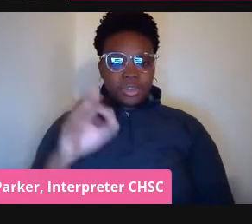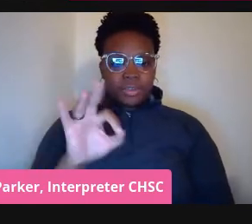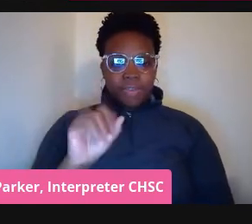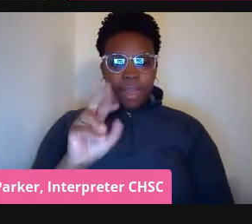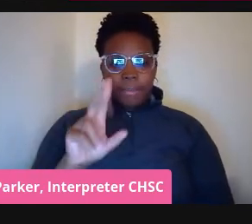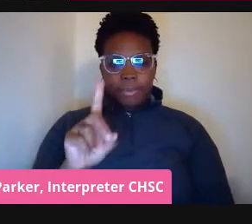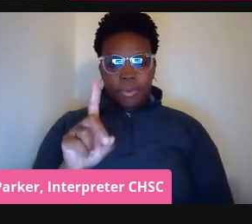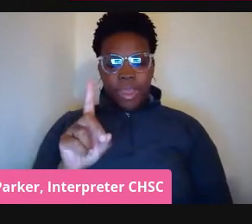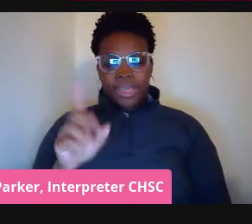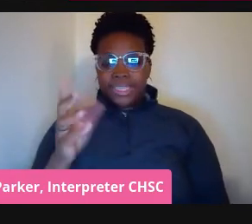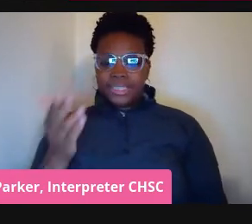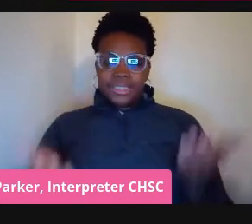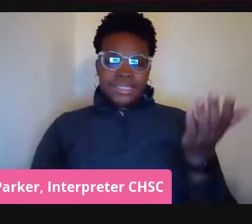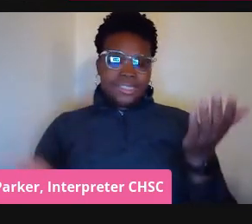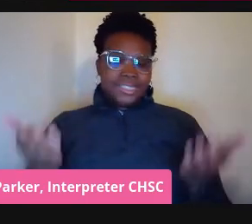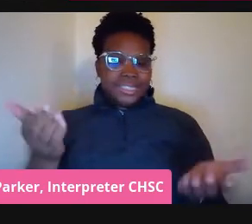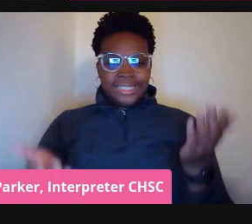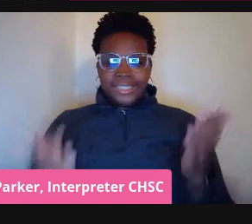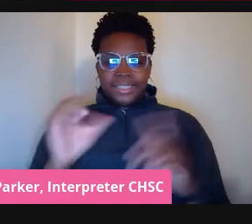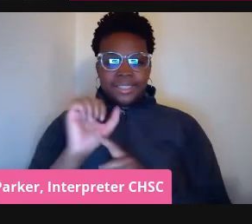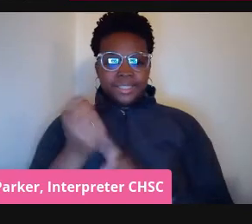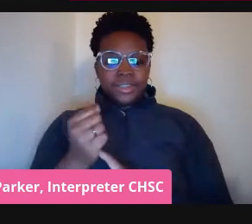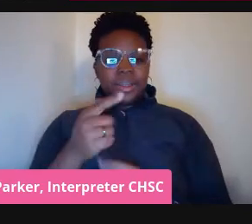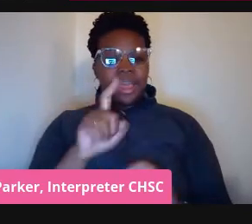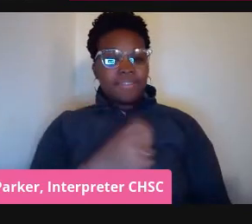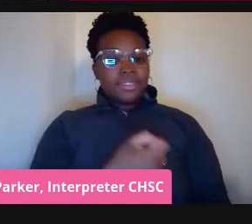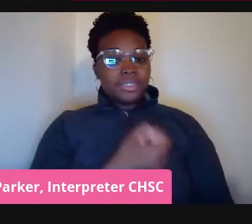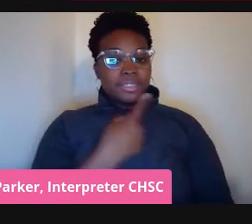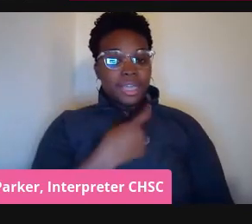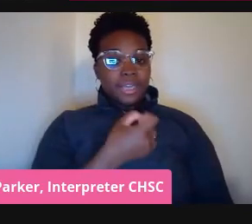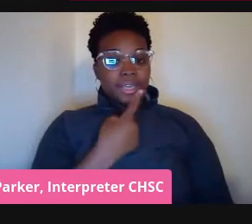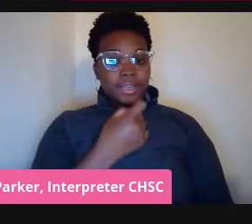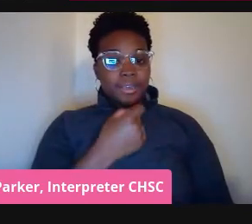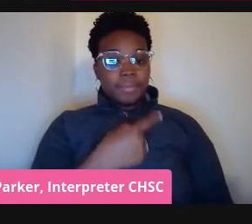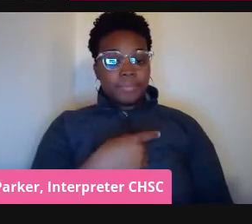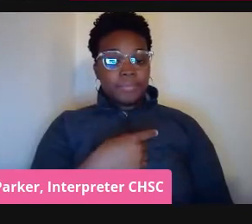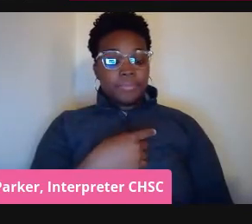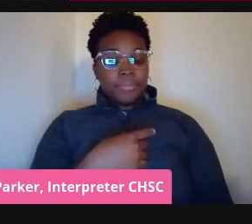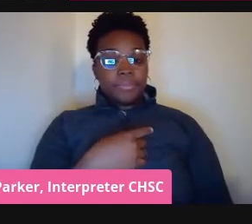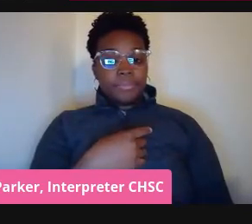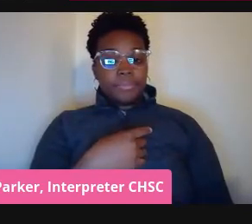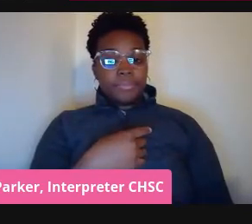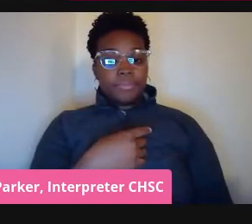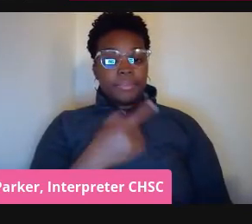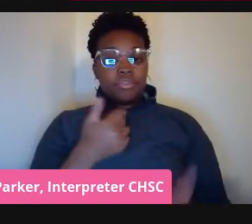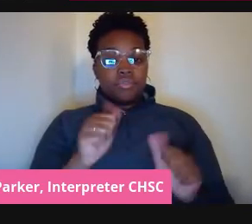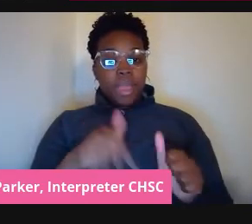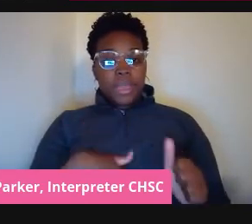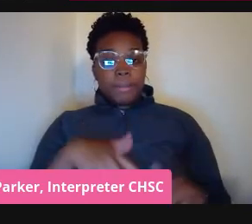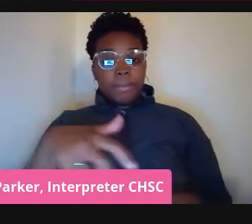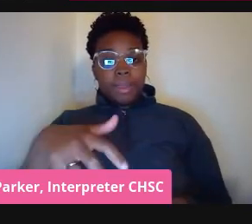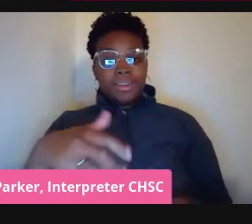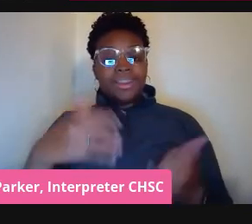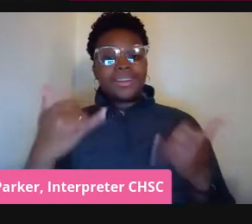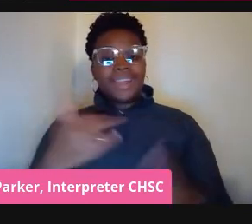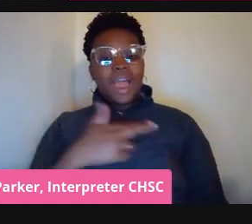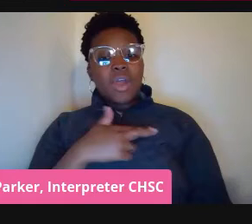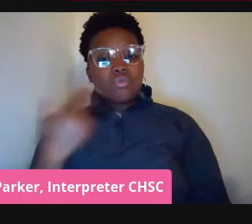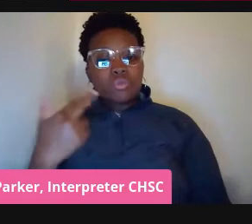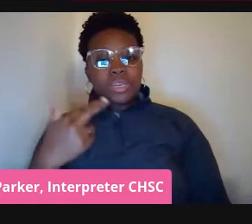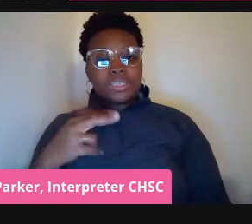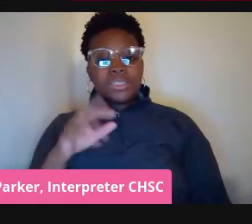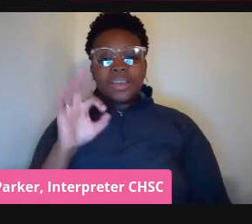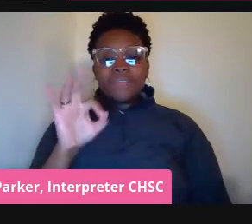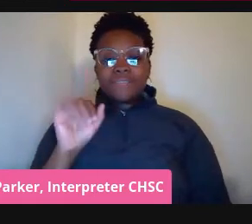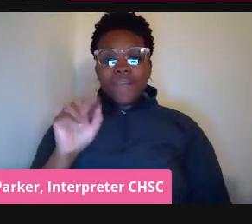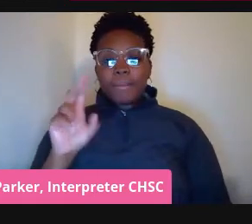catch-22 situation when you have to take progesterone pills to try to get pregnant, because now you're running the risk of maybe like bringing your fibroids